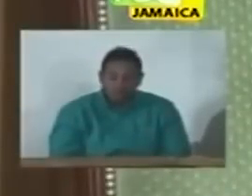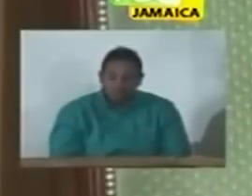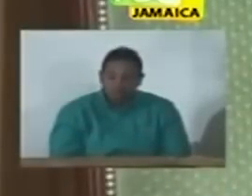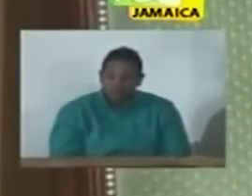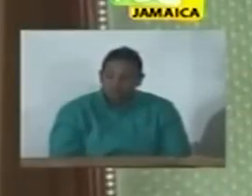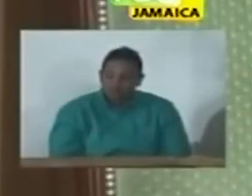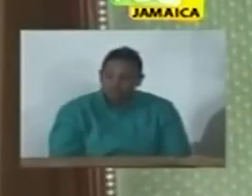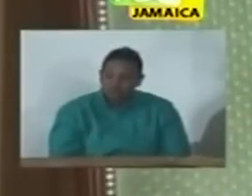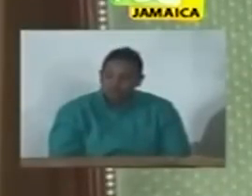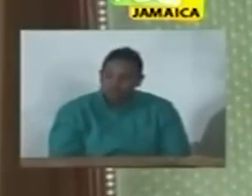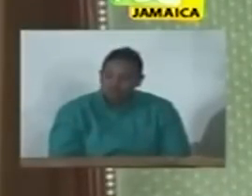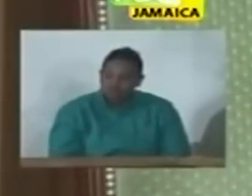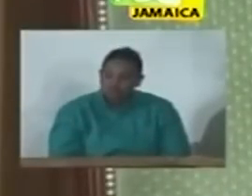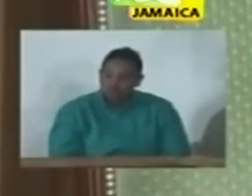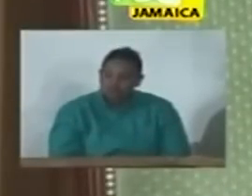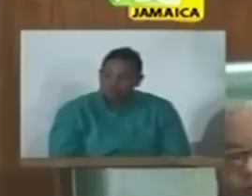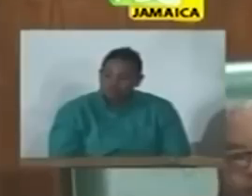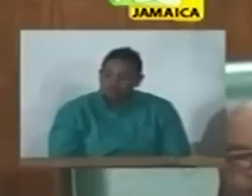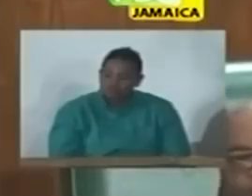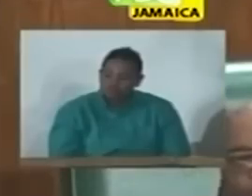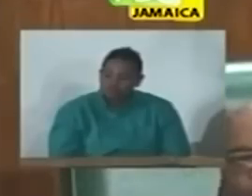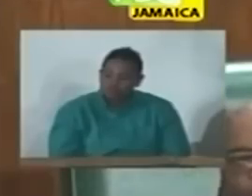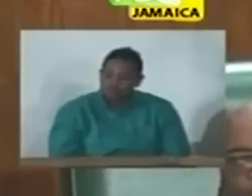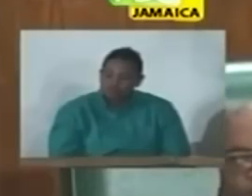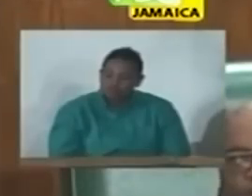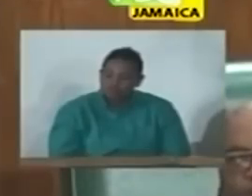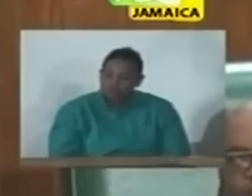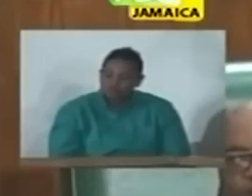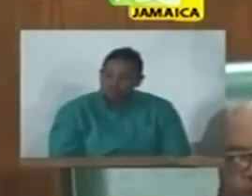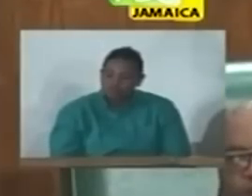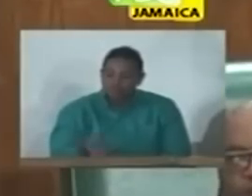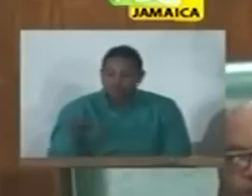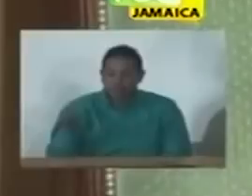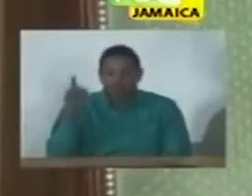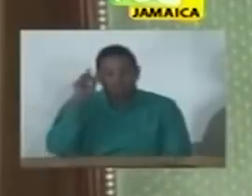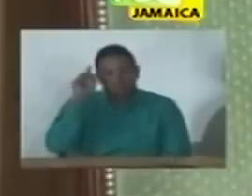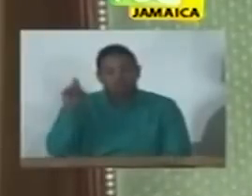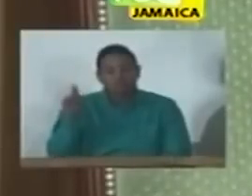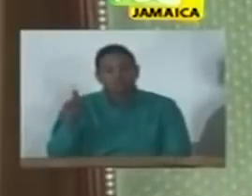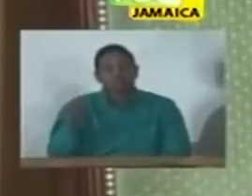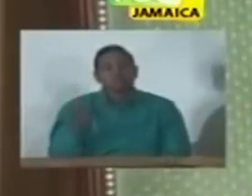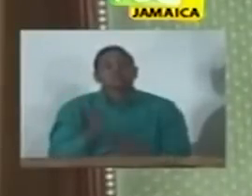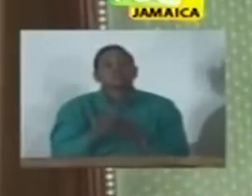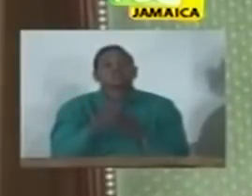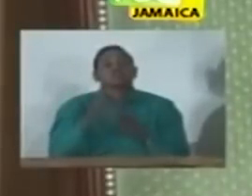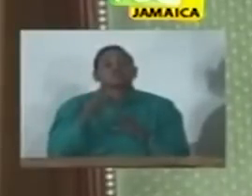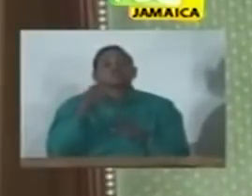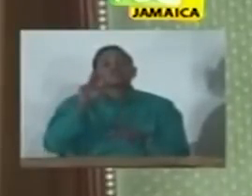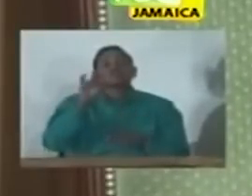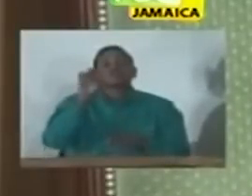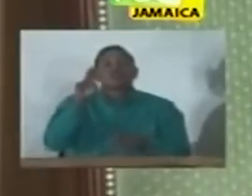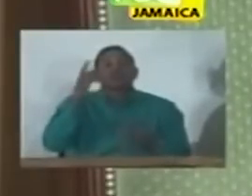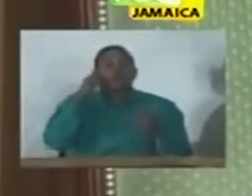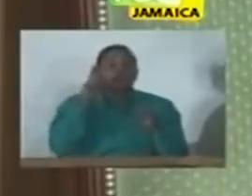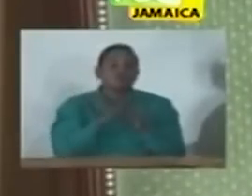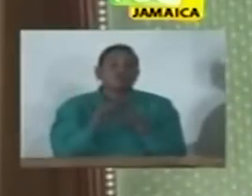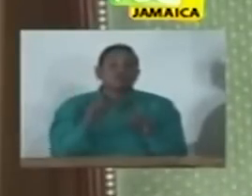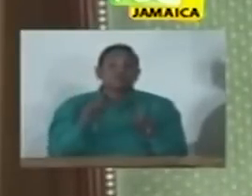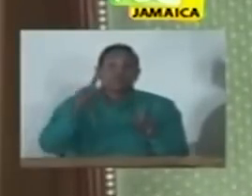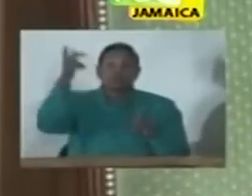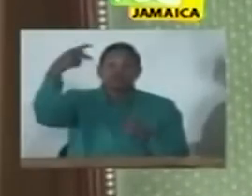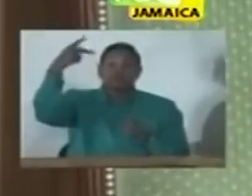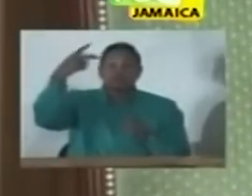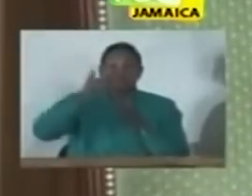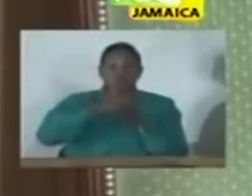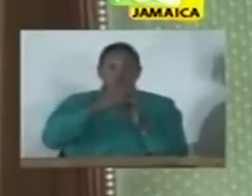I understand that to be a question. Minister, can you tell whether or not the shipwright arrangement with the United States has been breached and